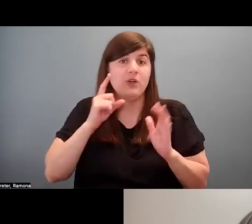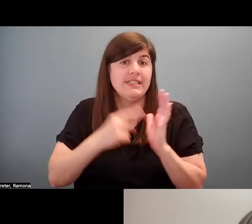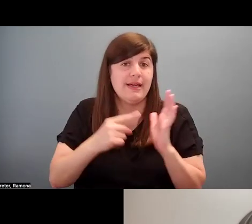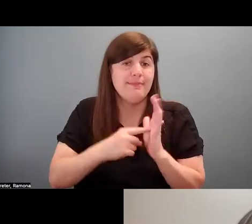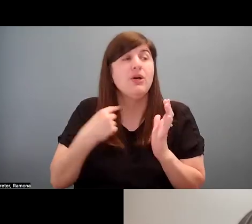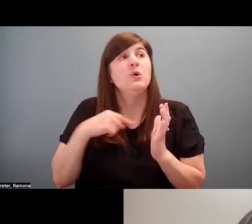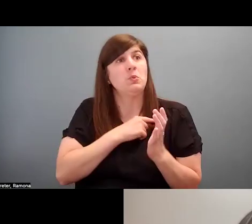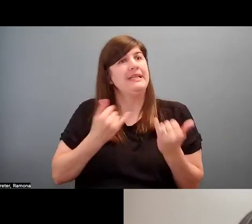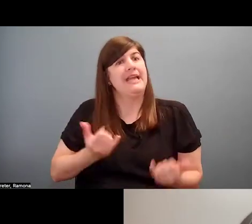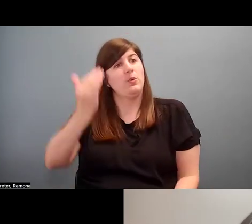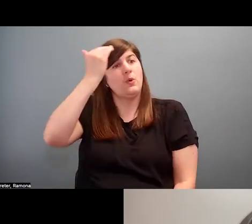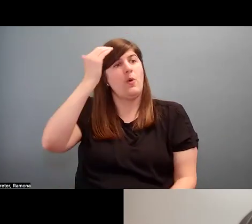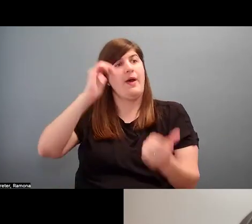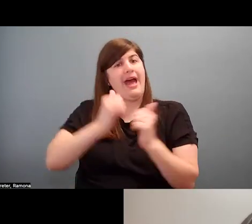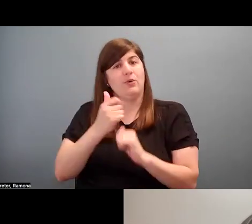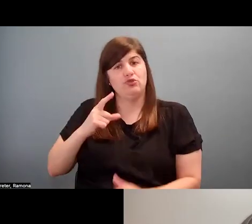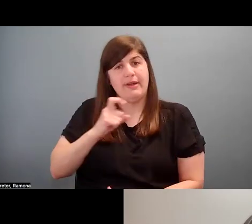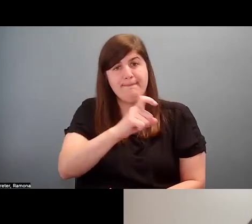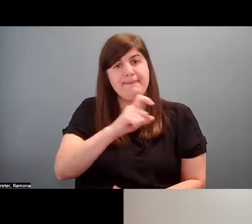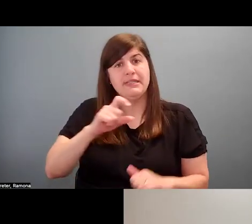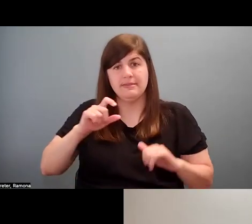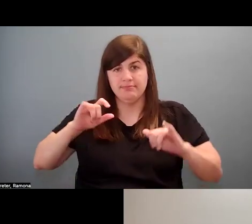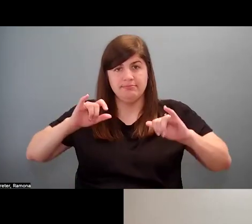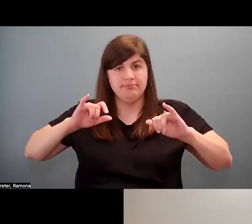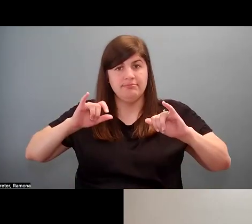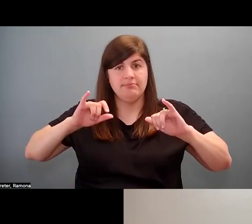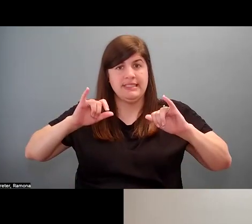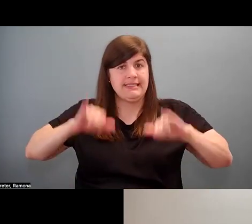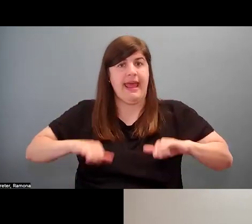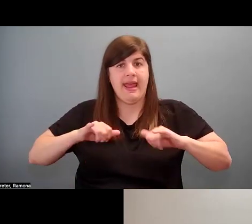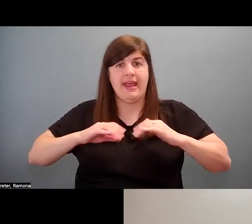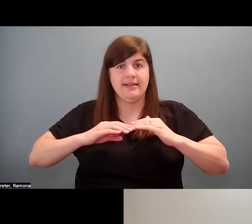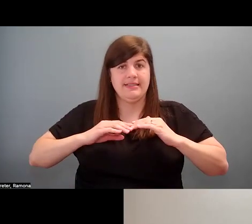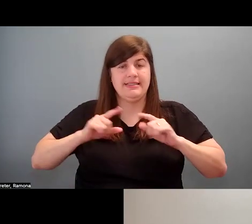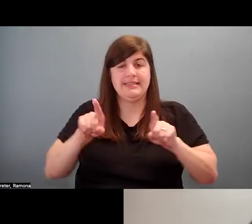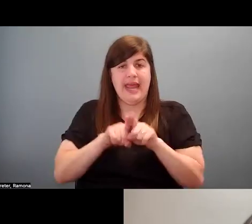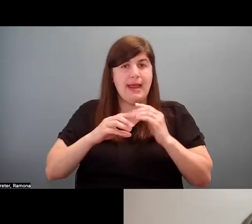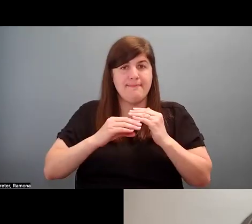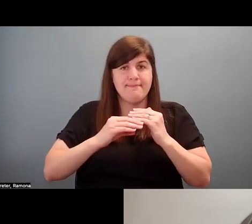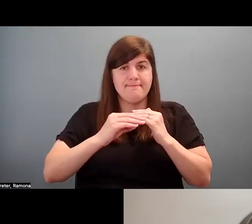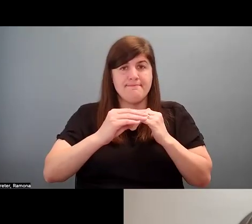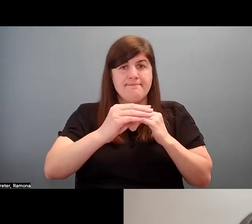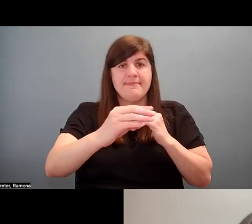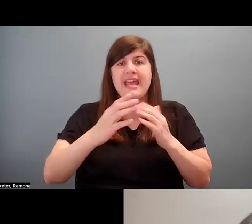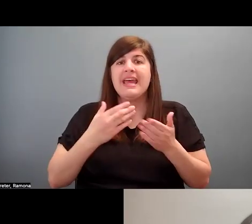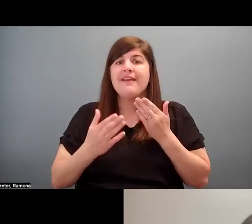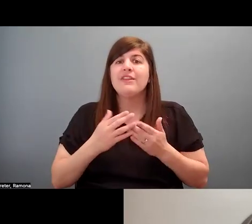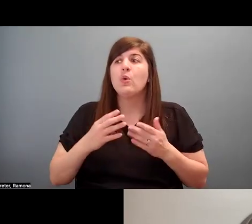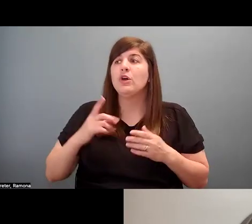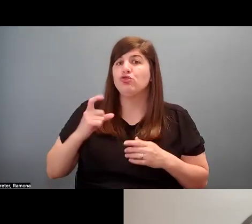we now know how shrimp can stay in the same height in the water, even though they're heavier than